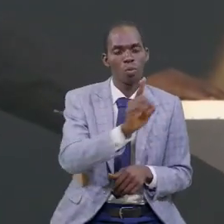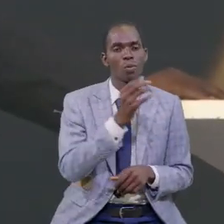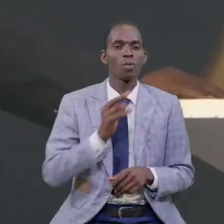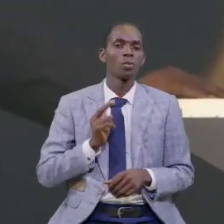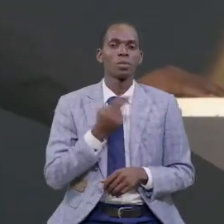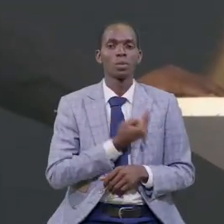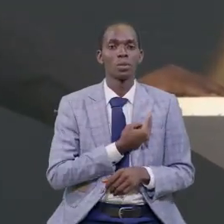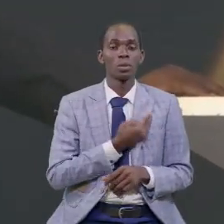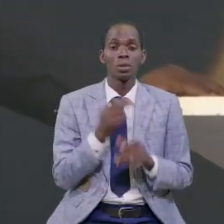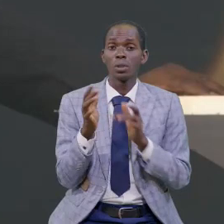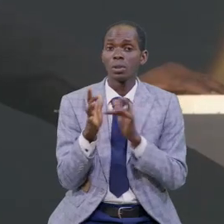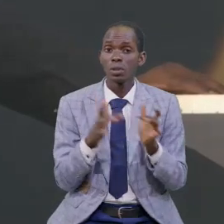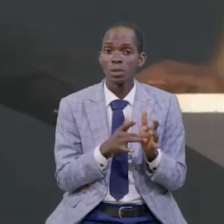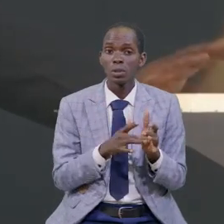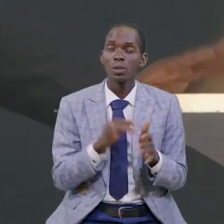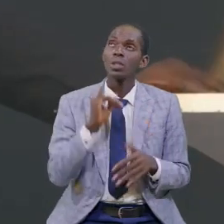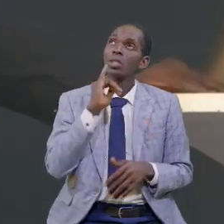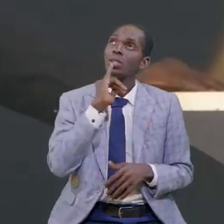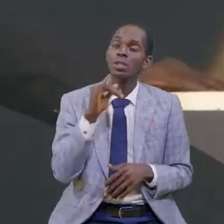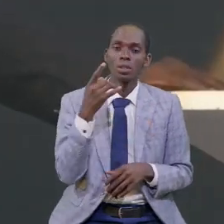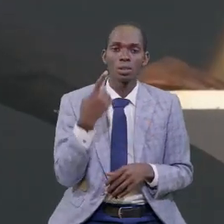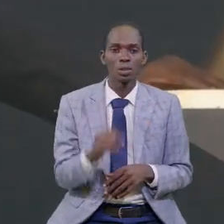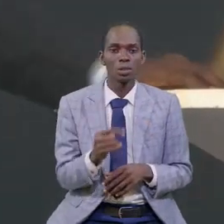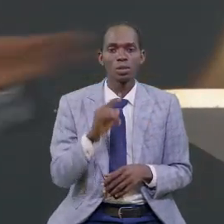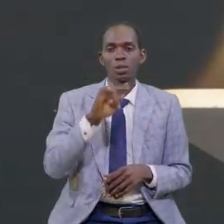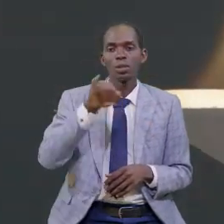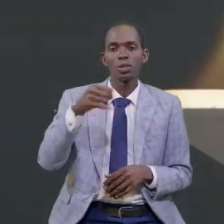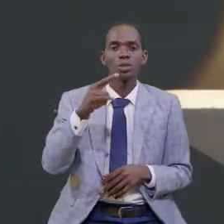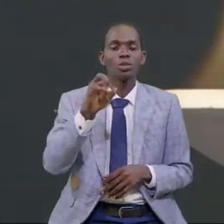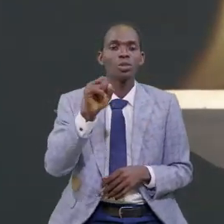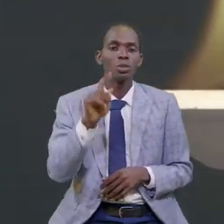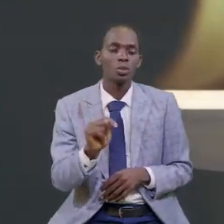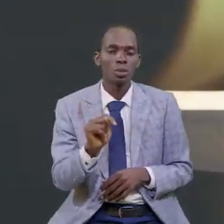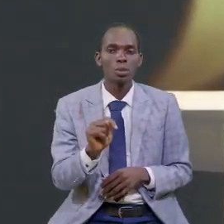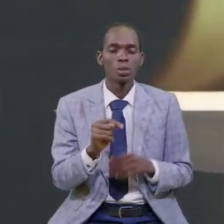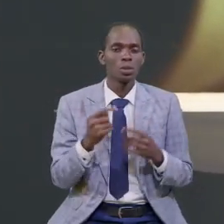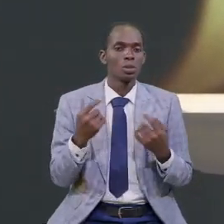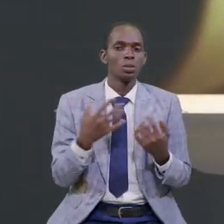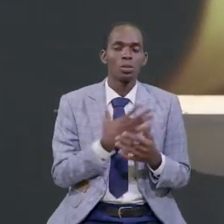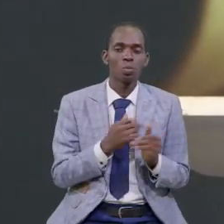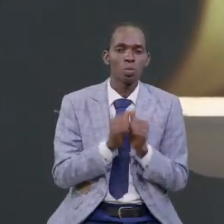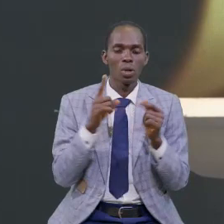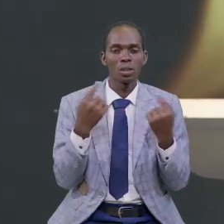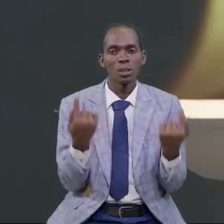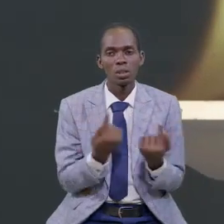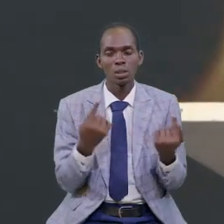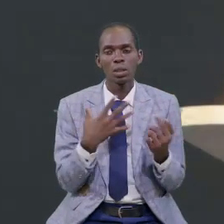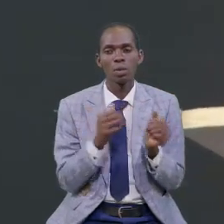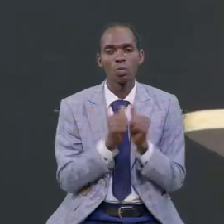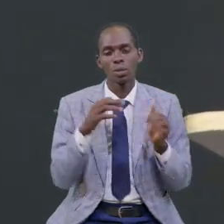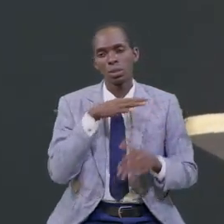just, the sinless, the spotless Savior. Look at three things here. Number